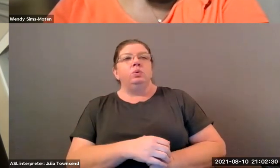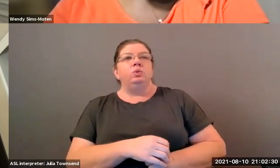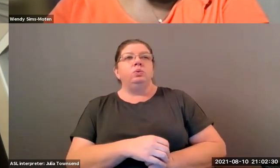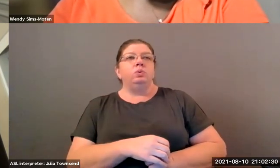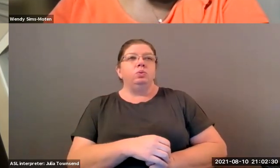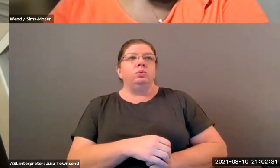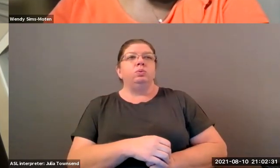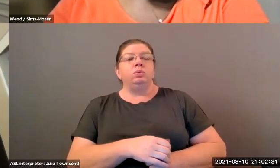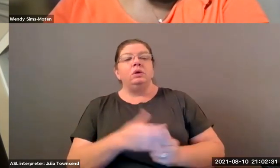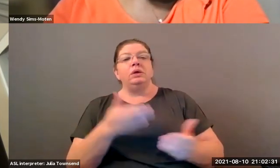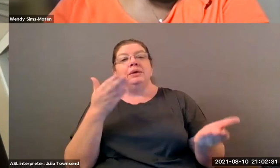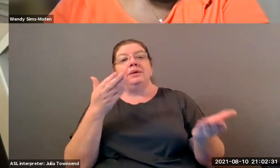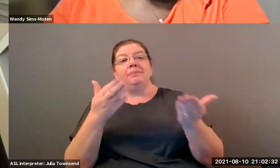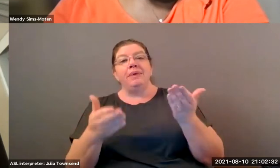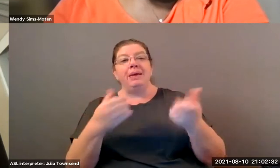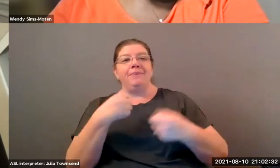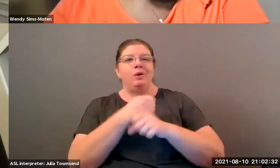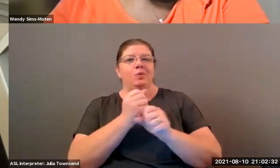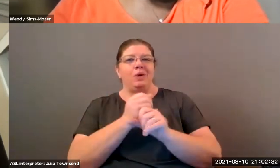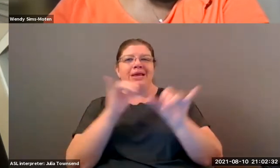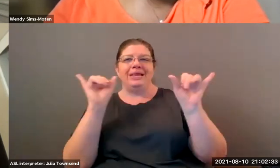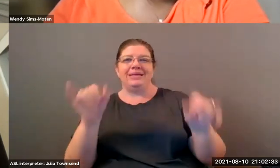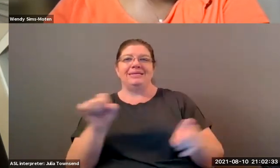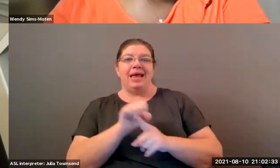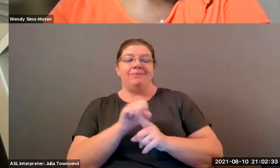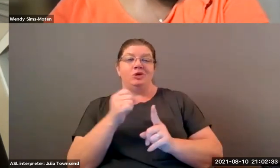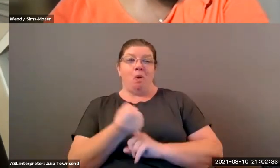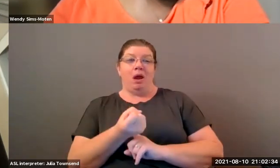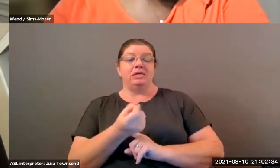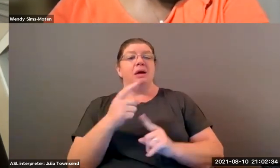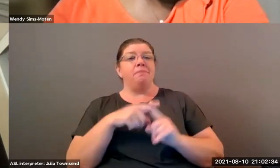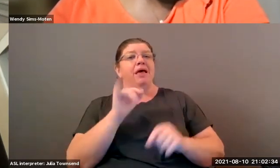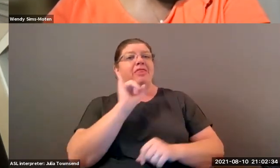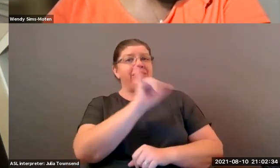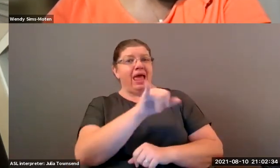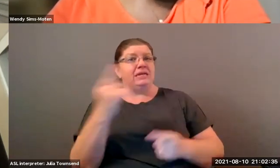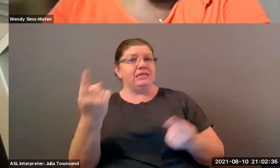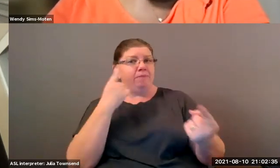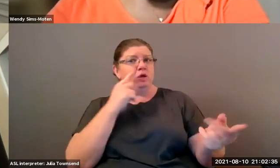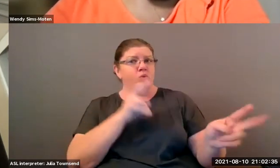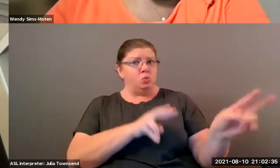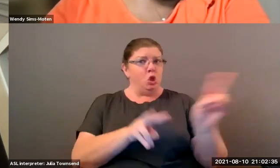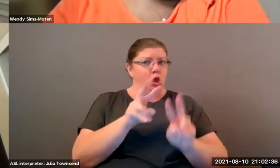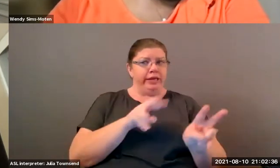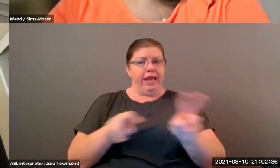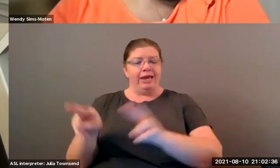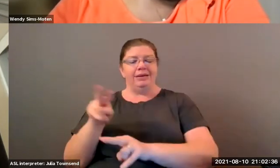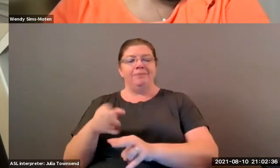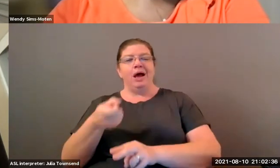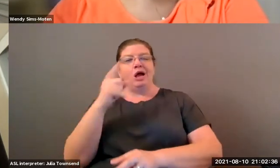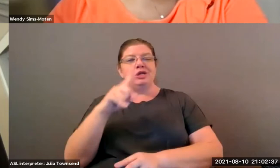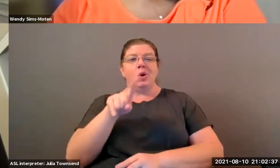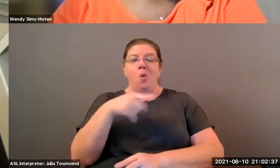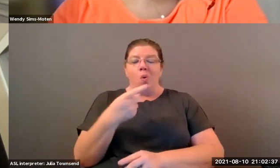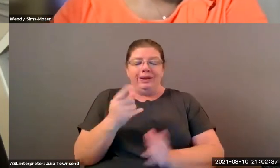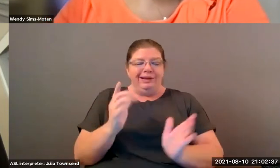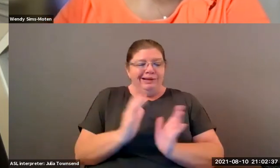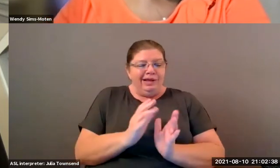I think you might be creating the same situation over there, but it's something to look at for sure. But it's only 2/3 of an acre. And